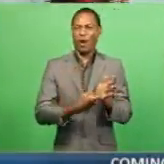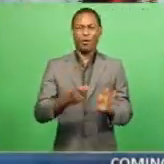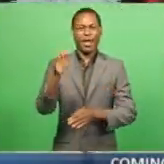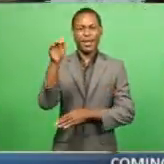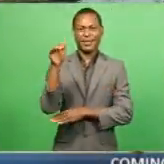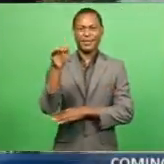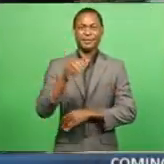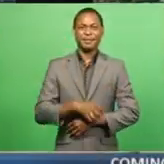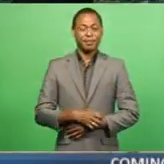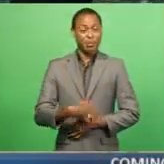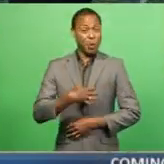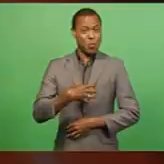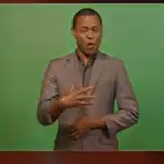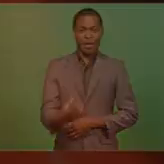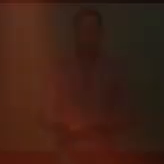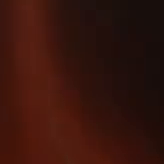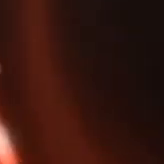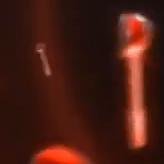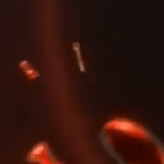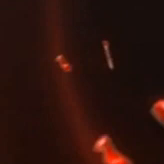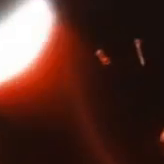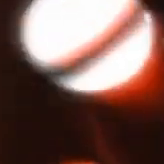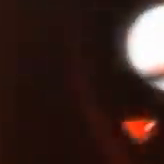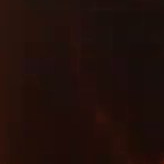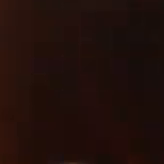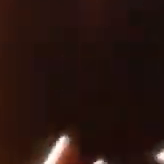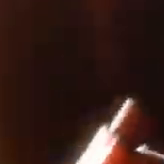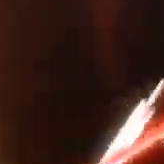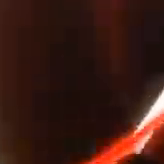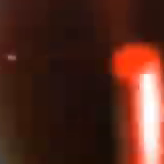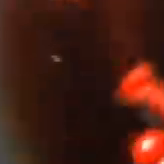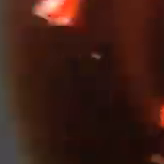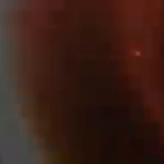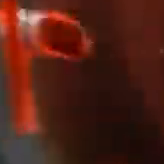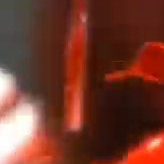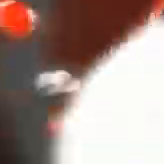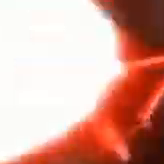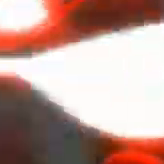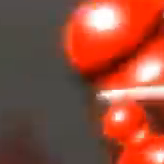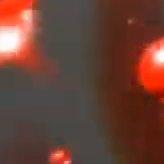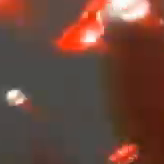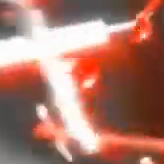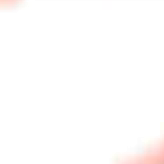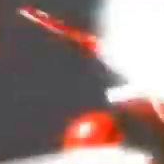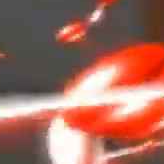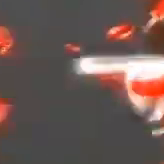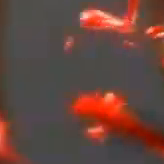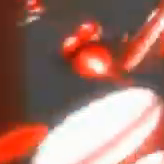RKS. His and more coming up.